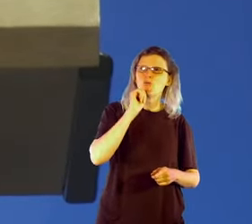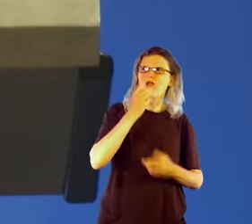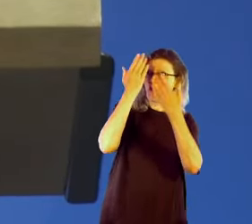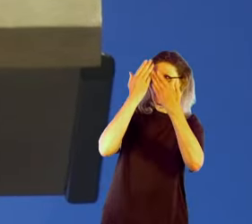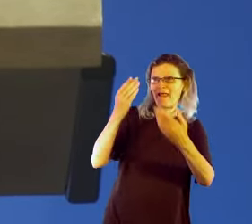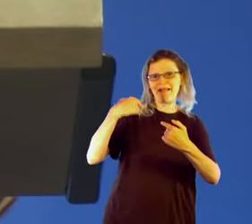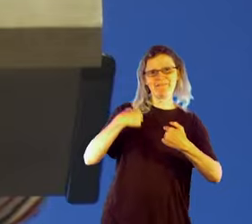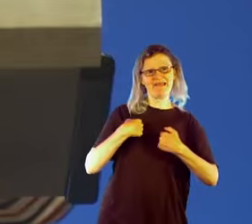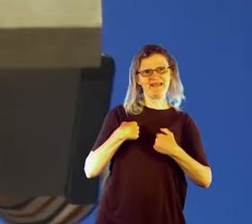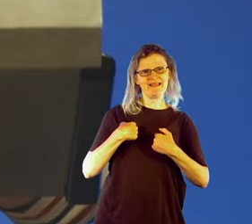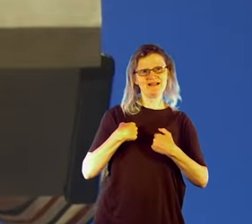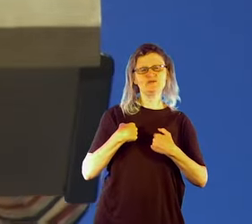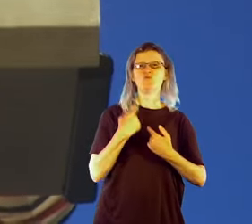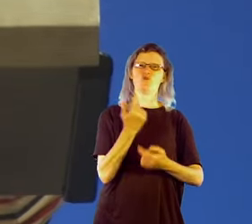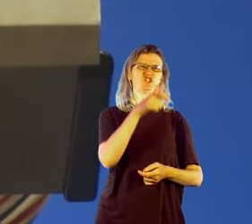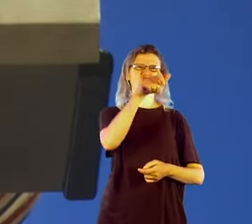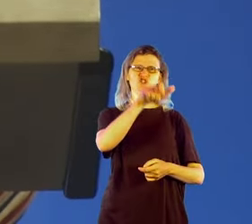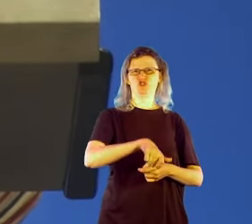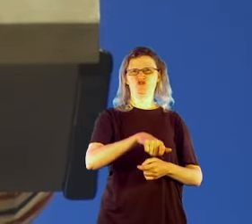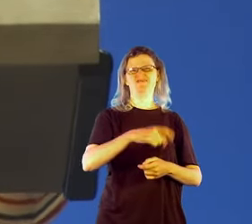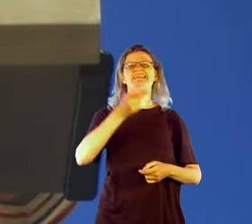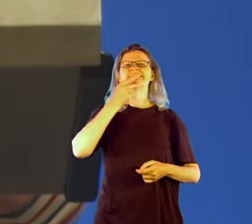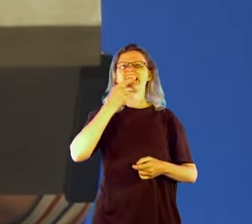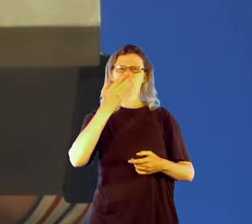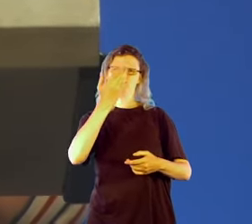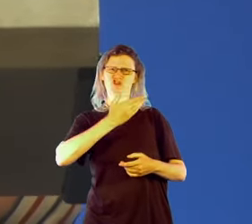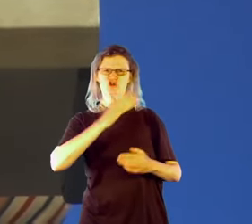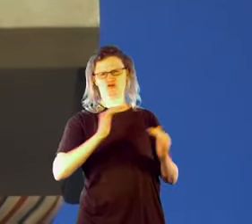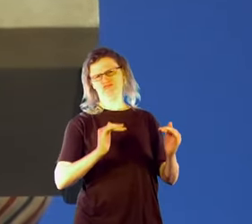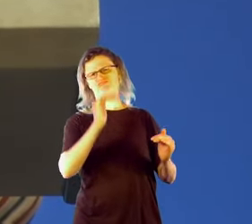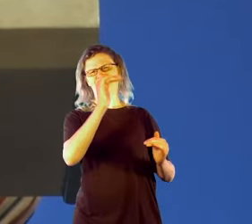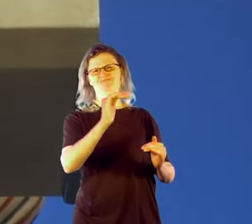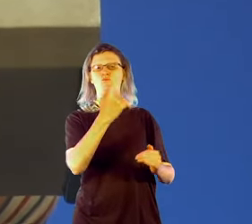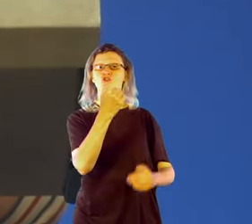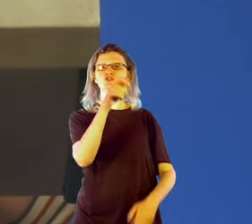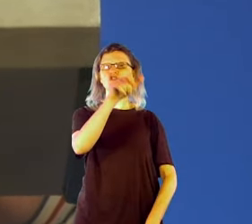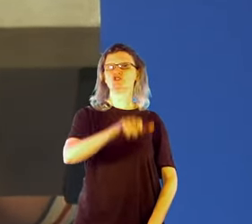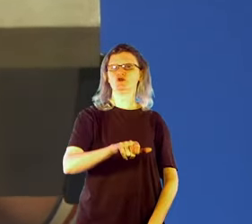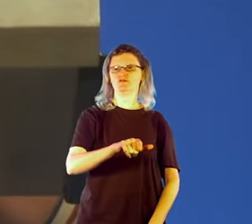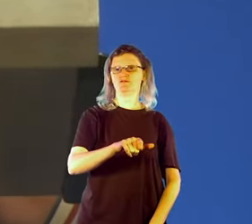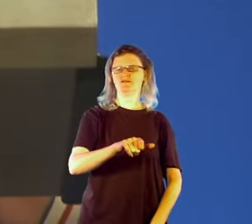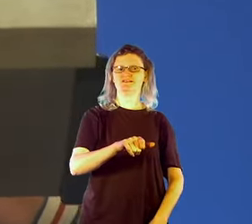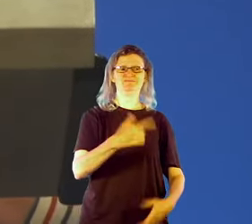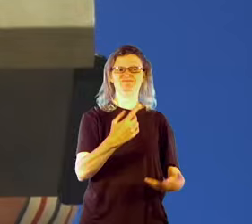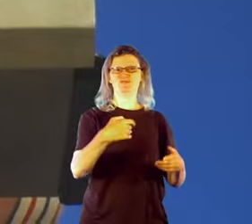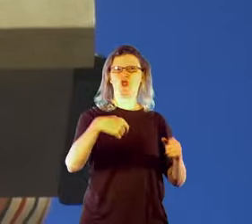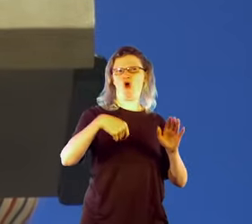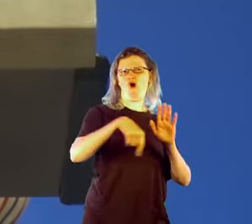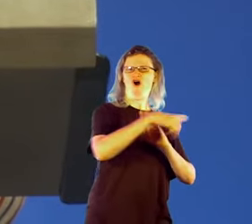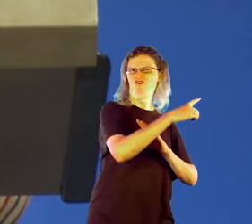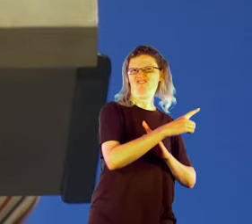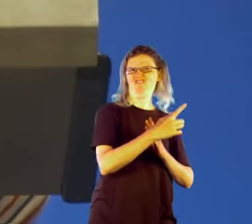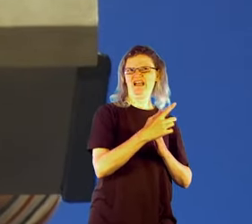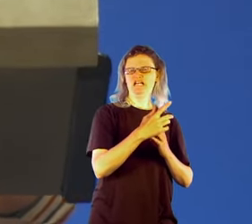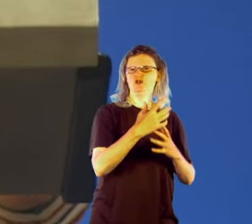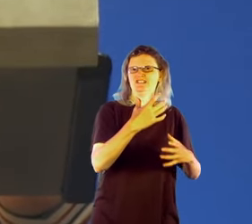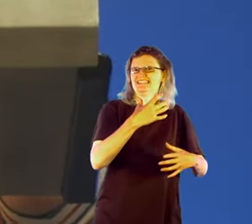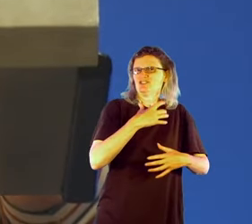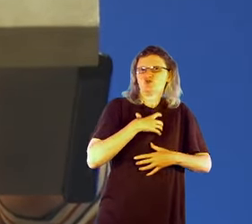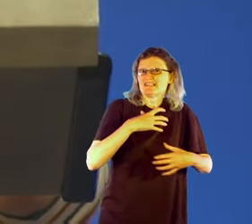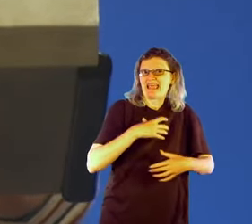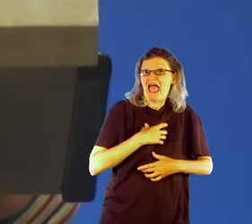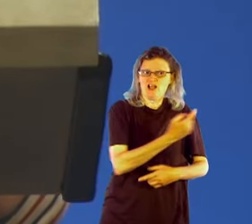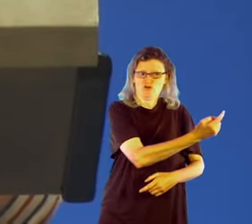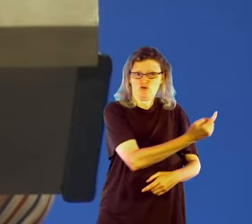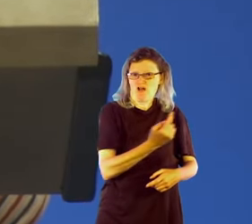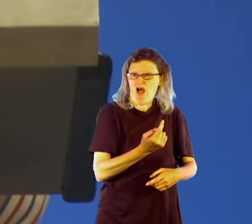one of my students, it was a secondary school, but even so, one of the students truanted because she was too scared to come to my class